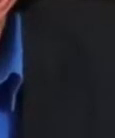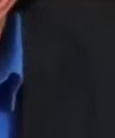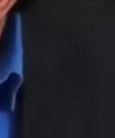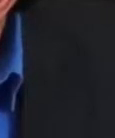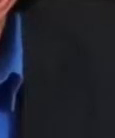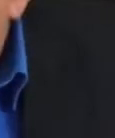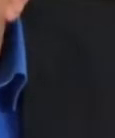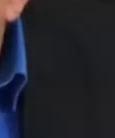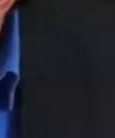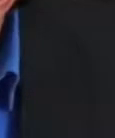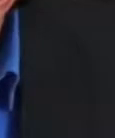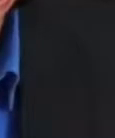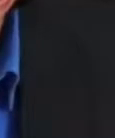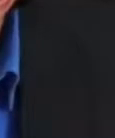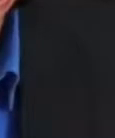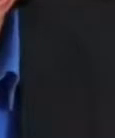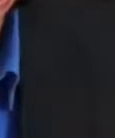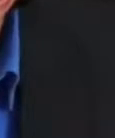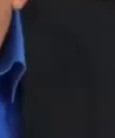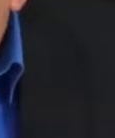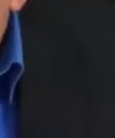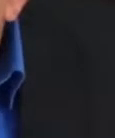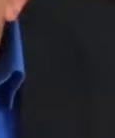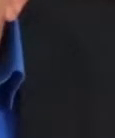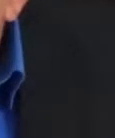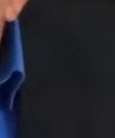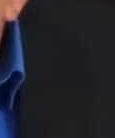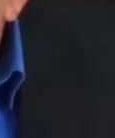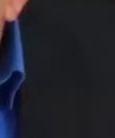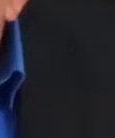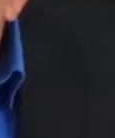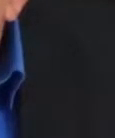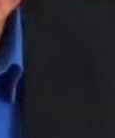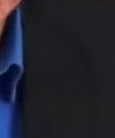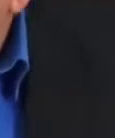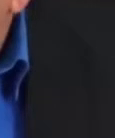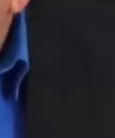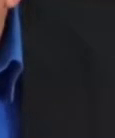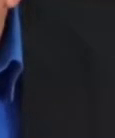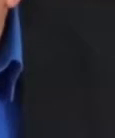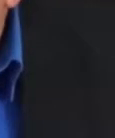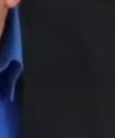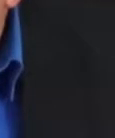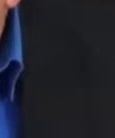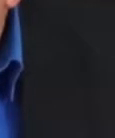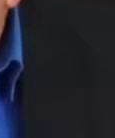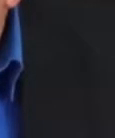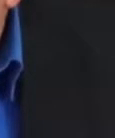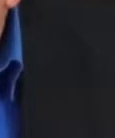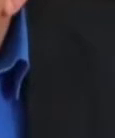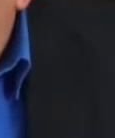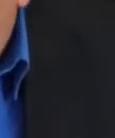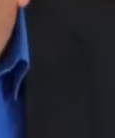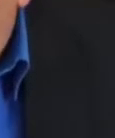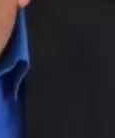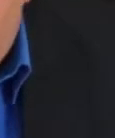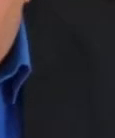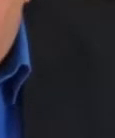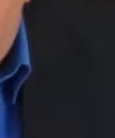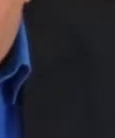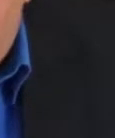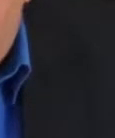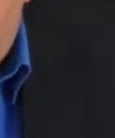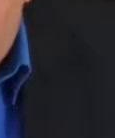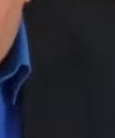Yeah. They're worried because if he will be reelected, they're worried about that.